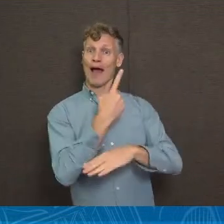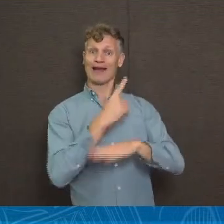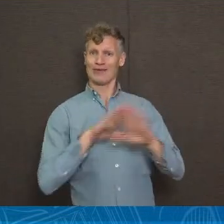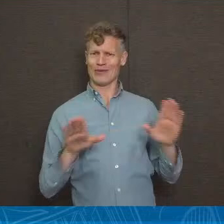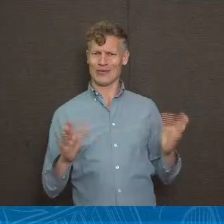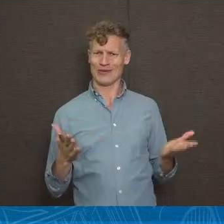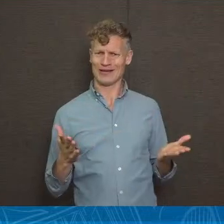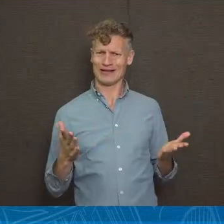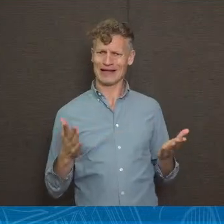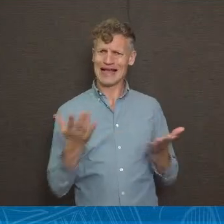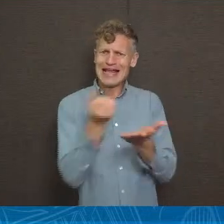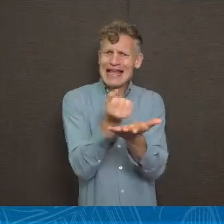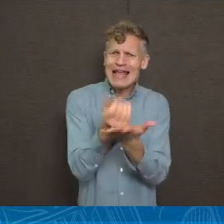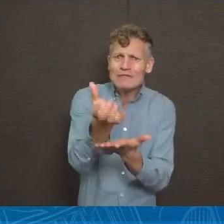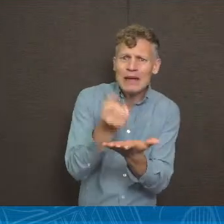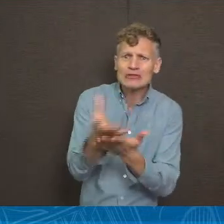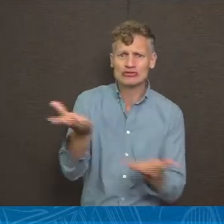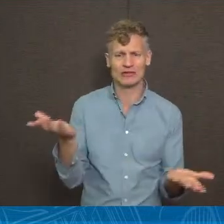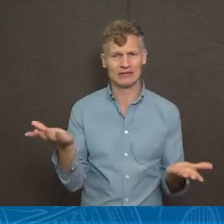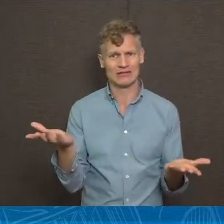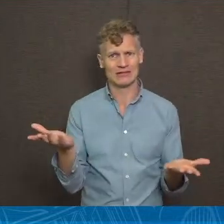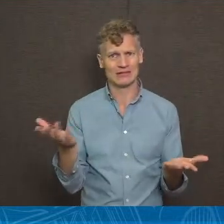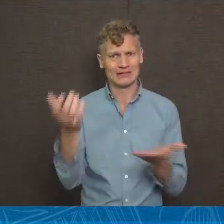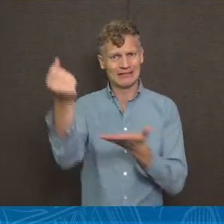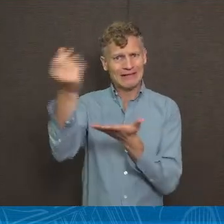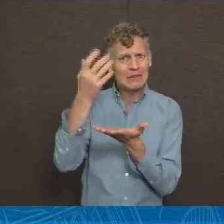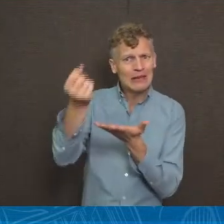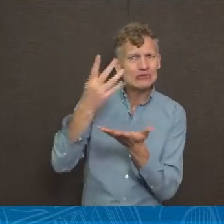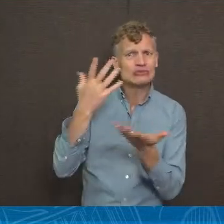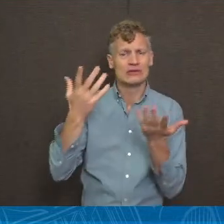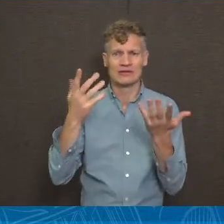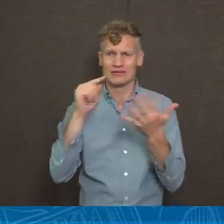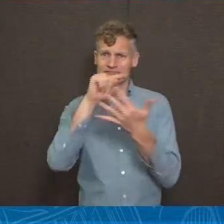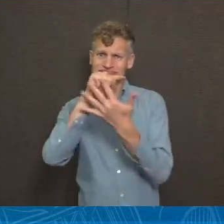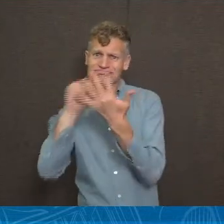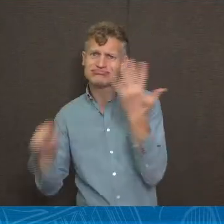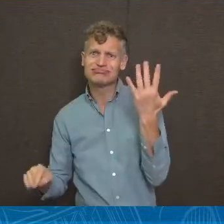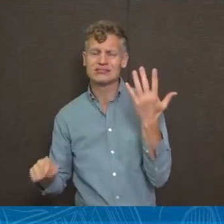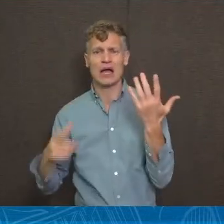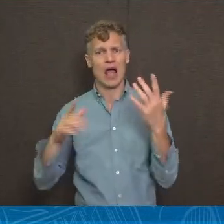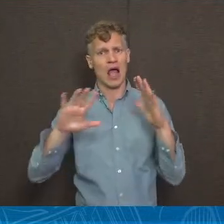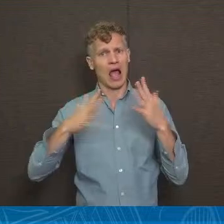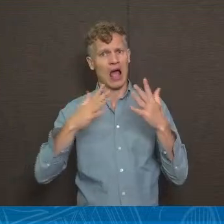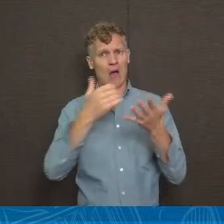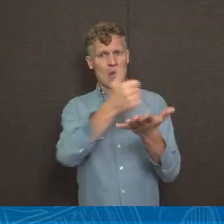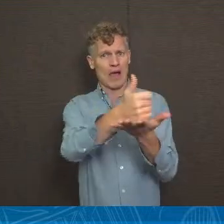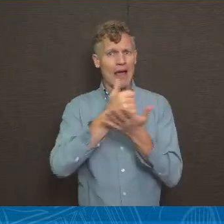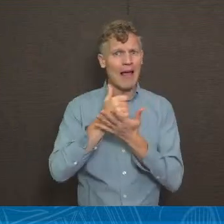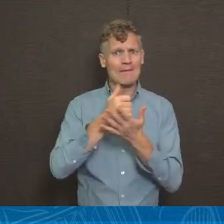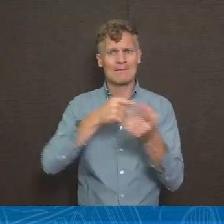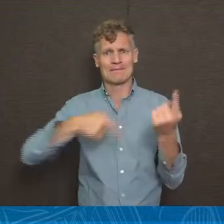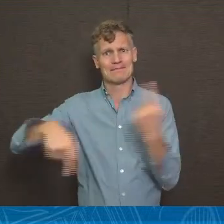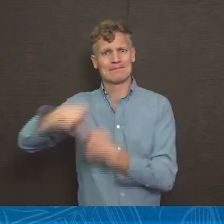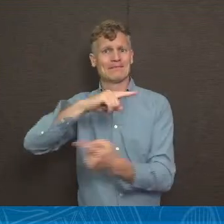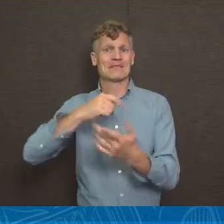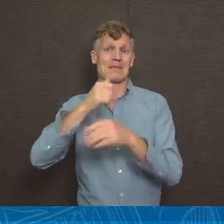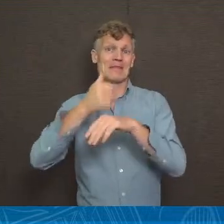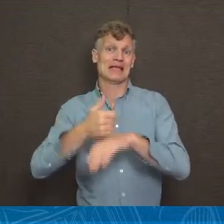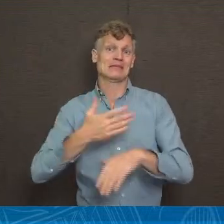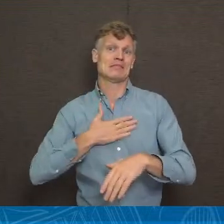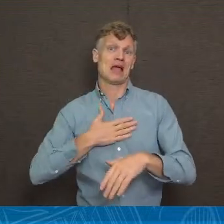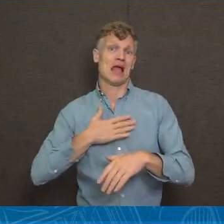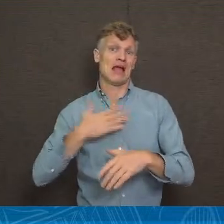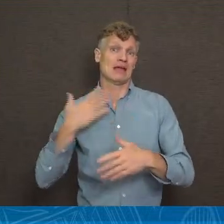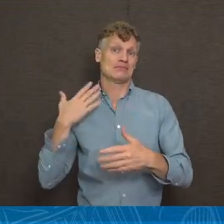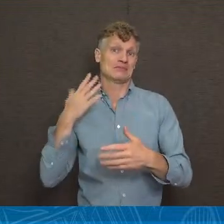barriers of the community, that is most important. So based on my own experience as person with disability.